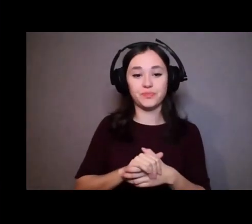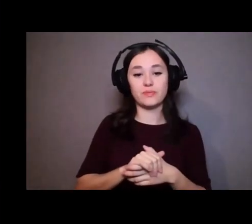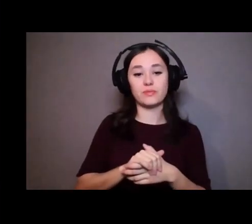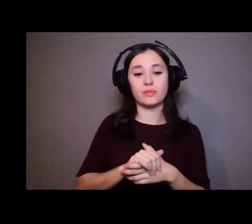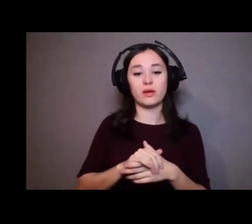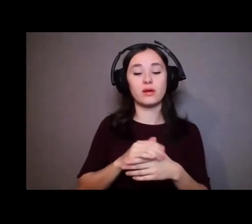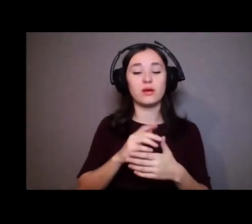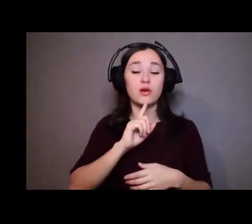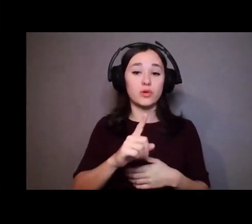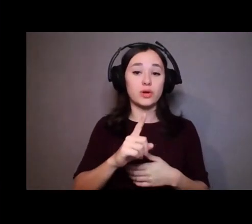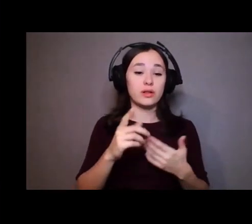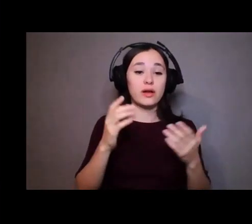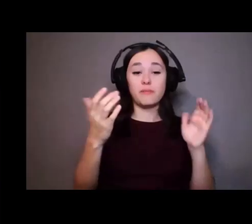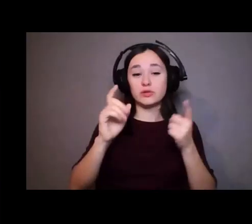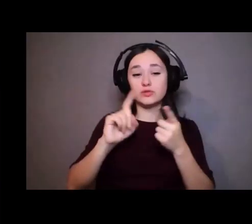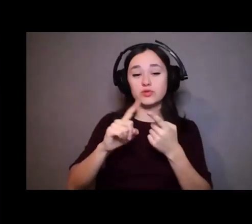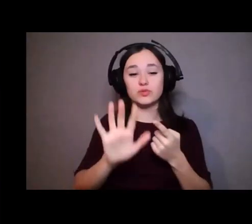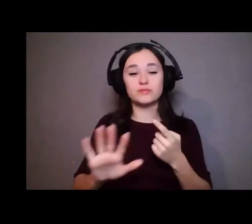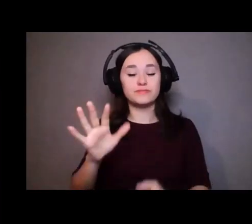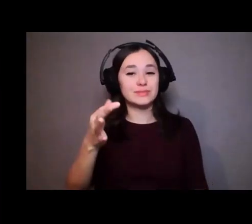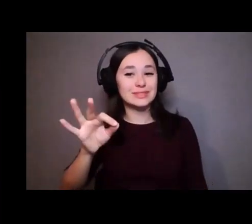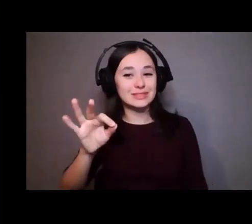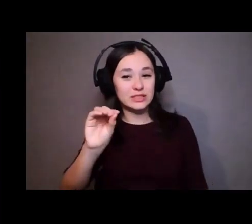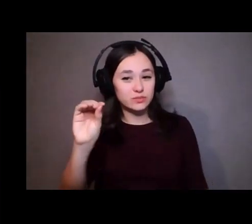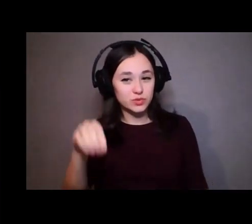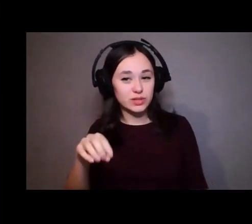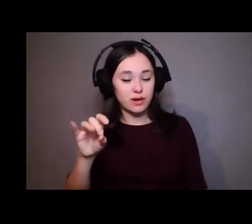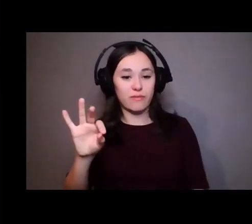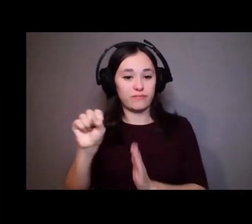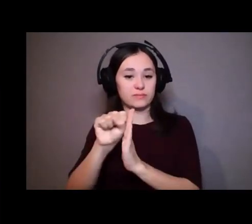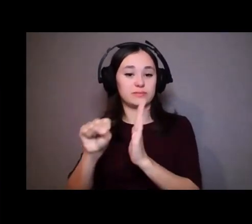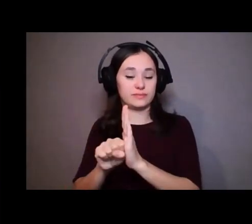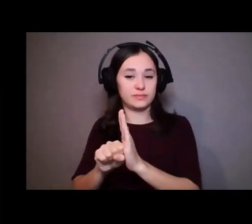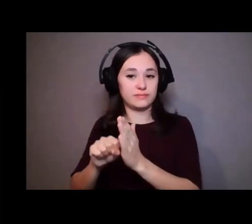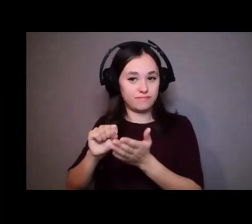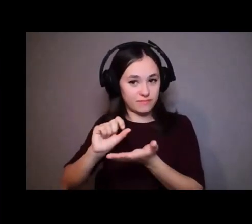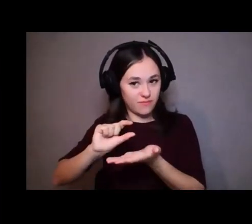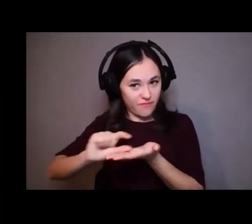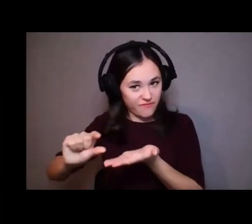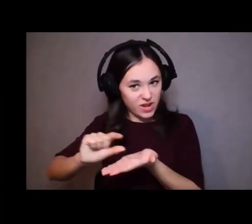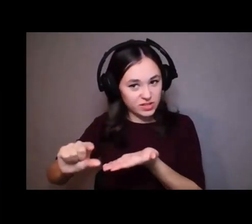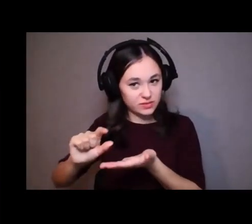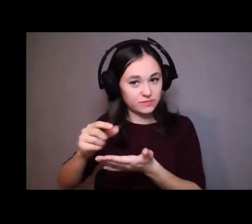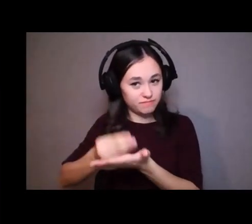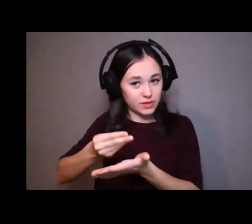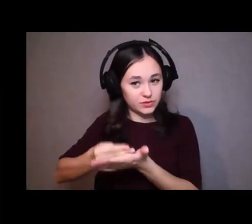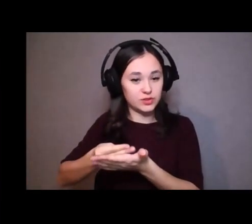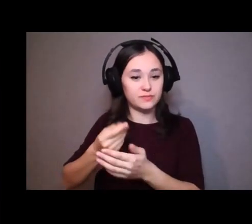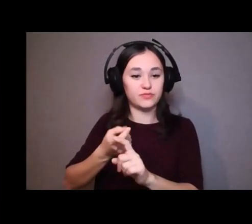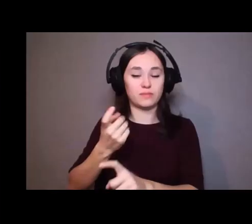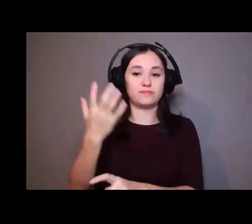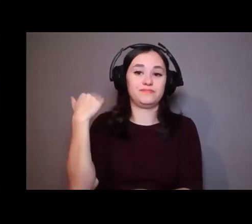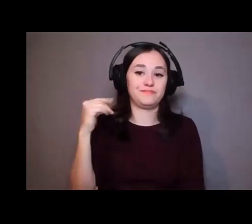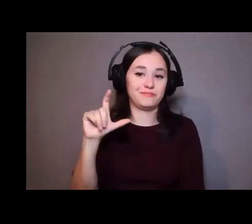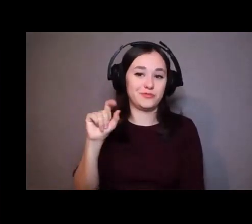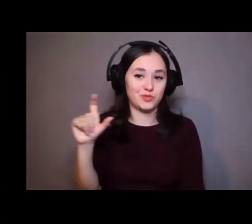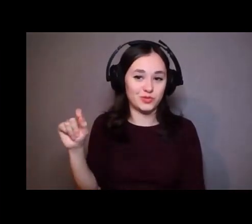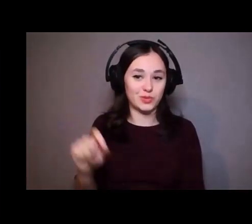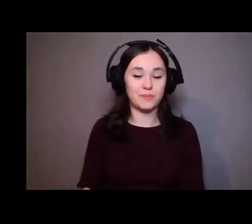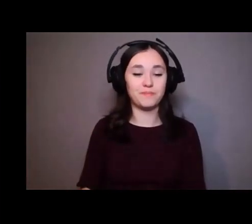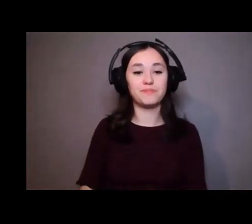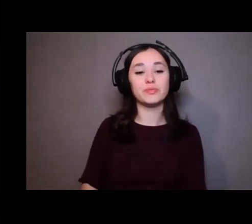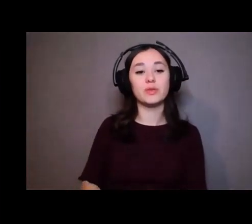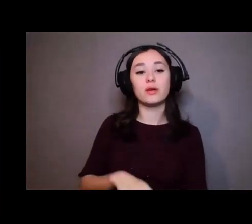about 19% of the state-funded budget in 2020. Looking ahead,